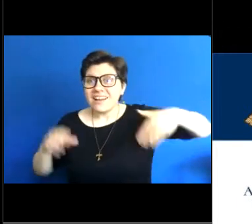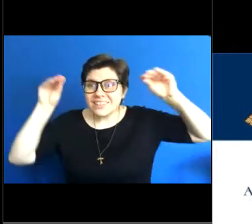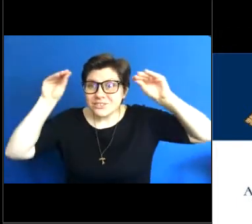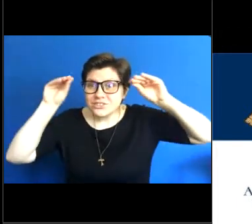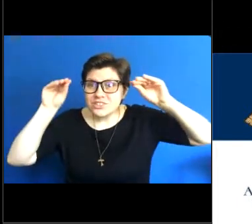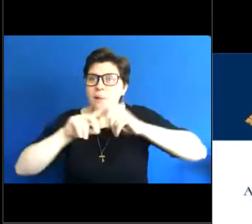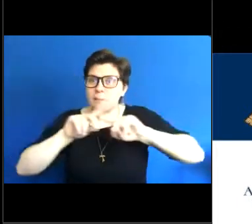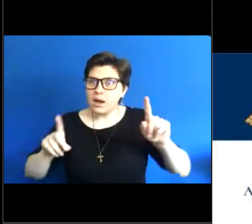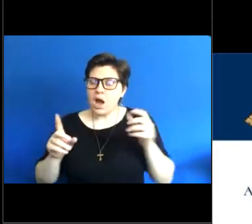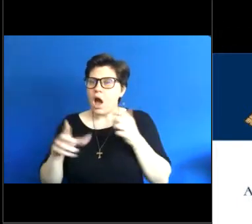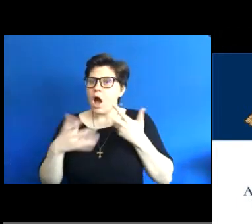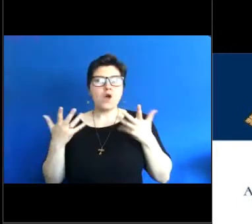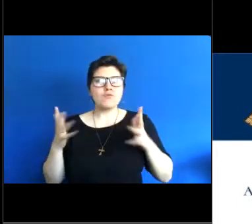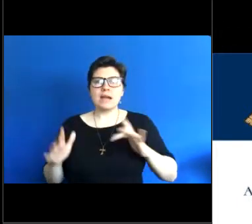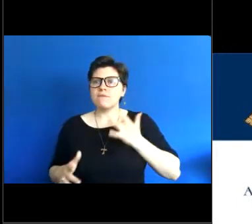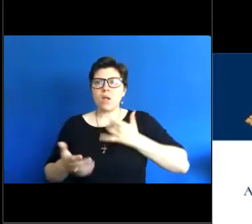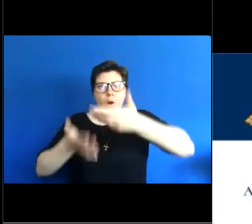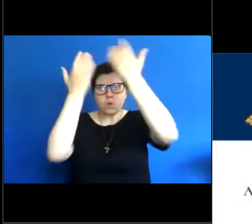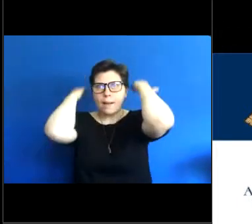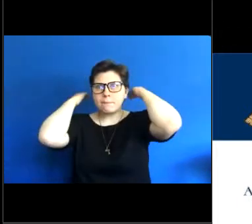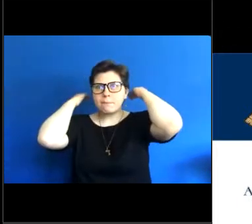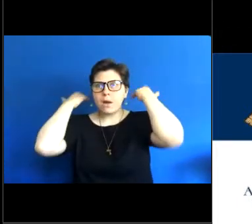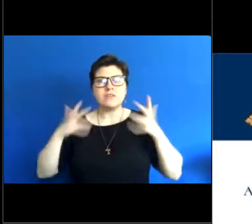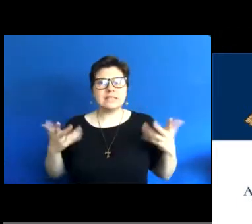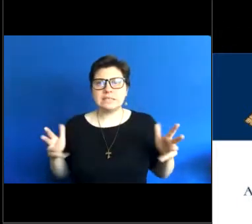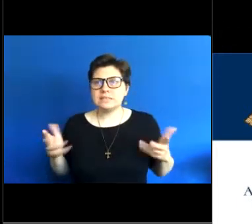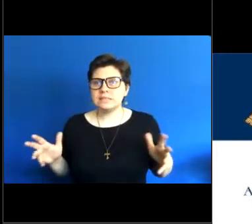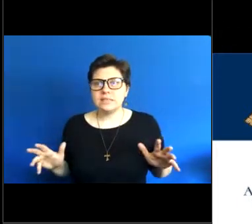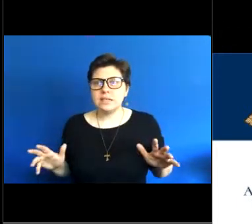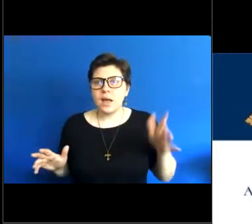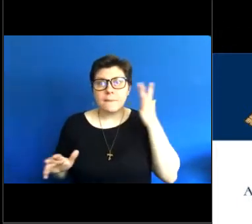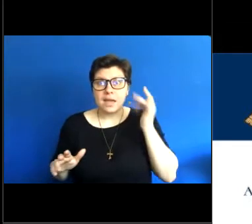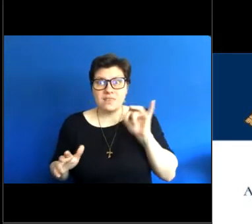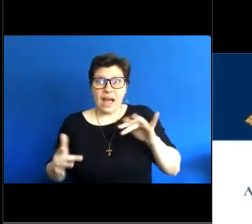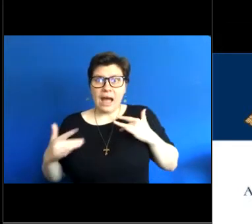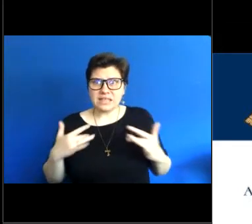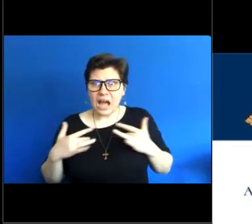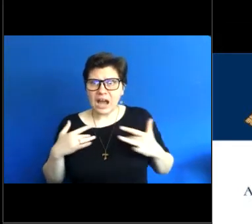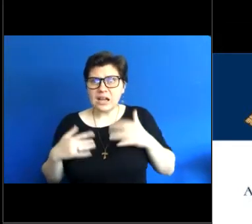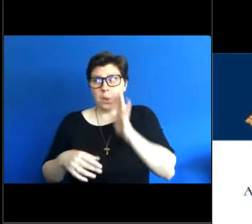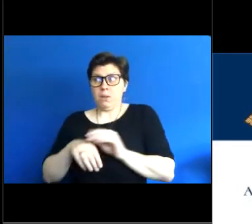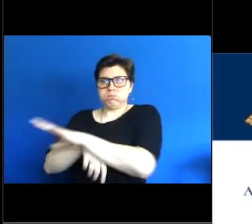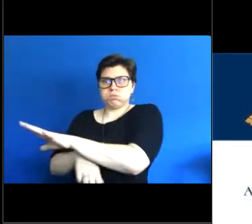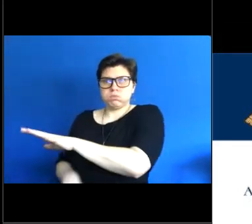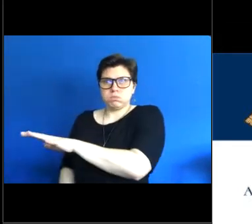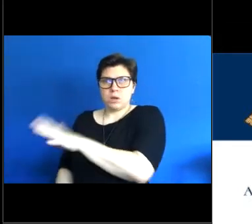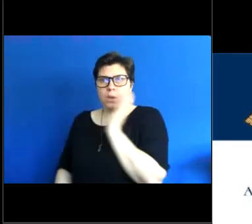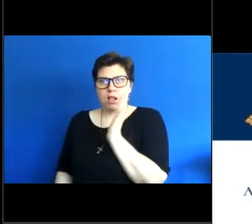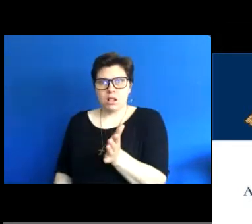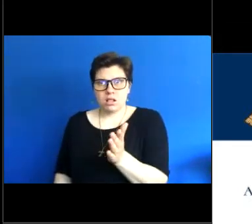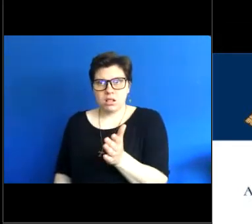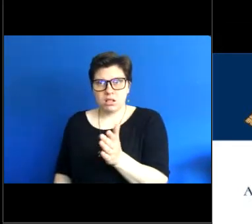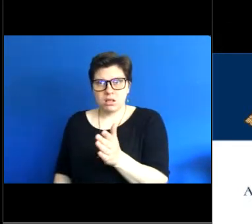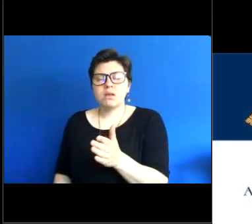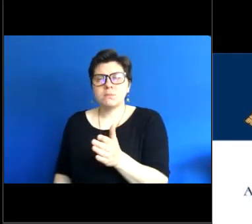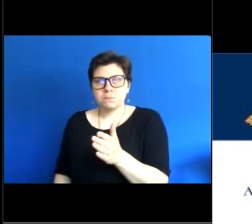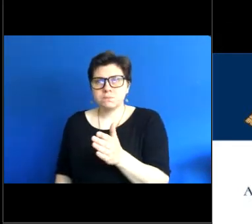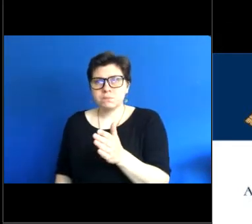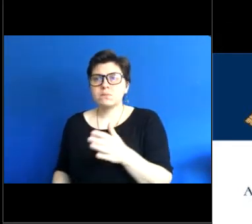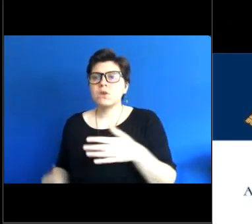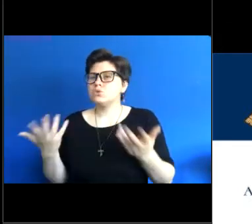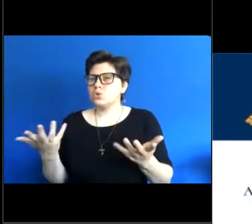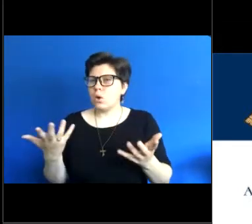Before we even begin the lesson, the child will already feel the anxiety that is radiating out of us. And so how can